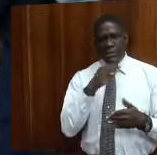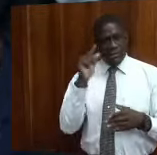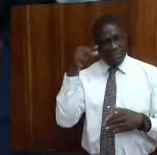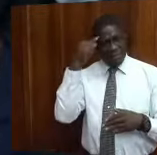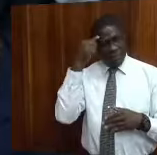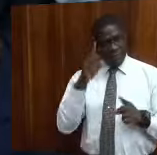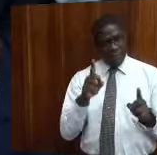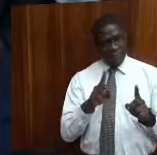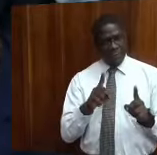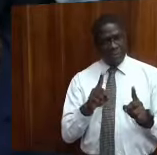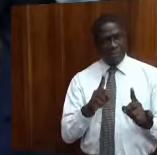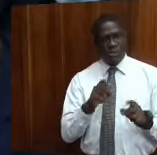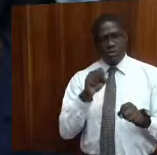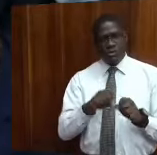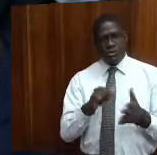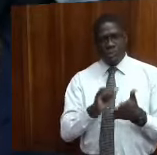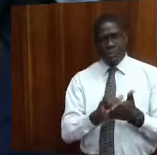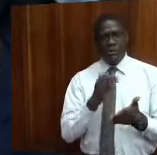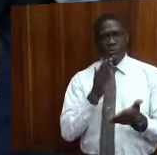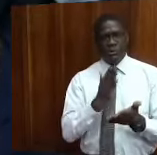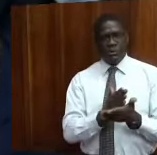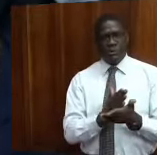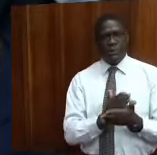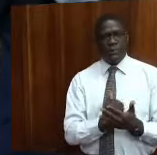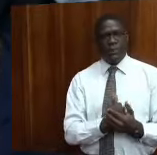the estimate for that purpose.